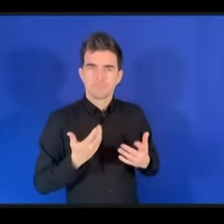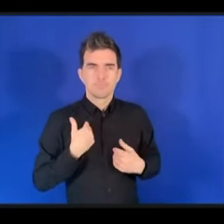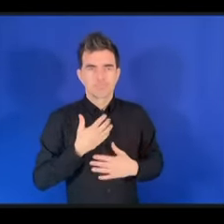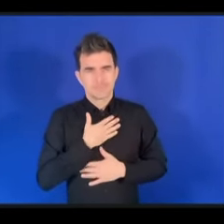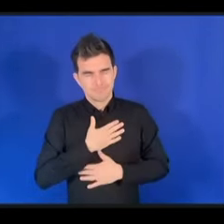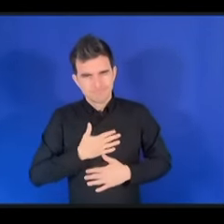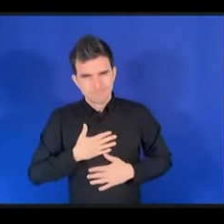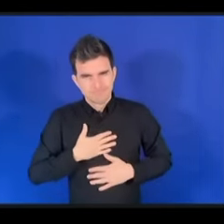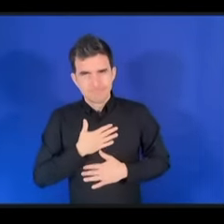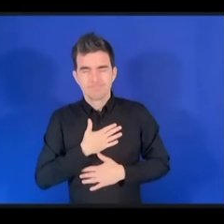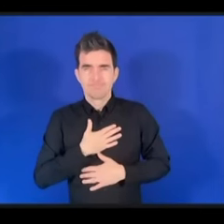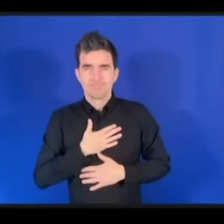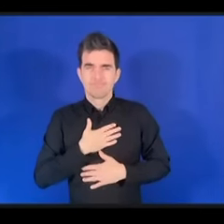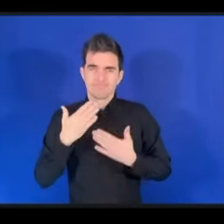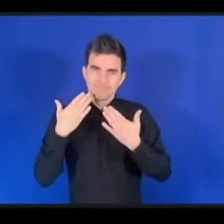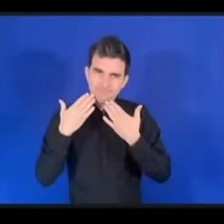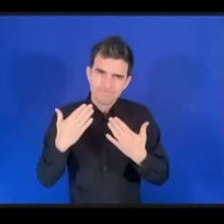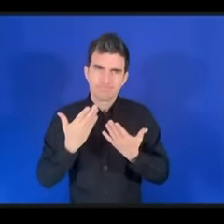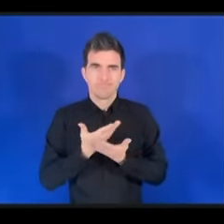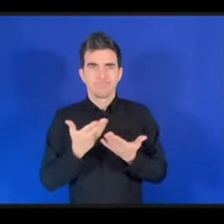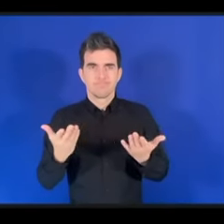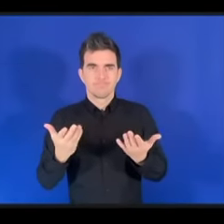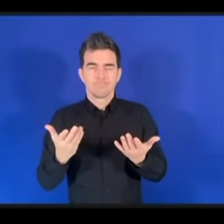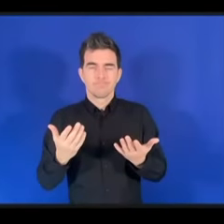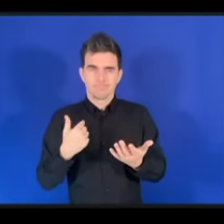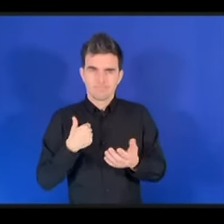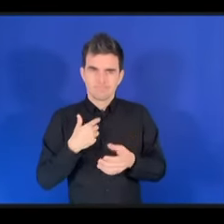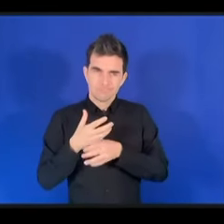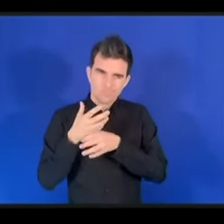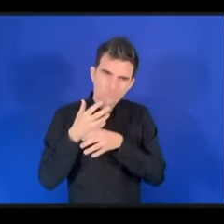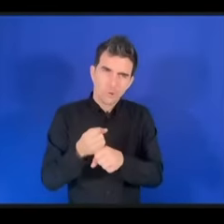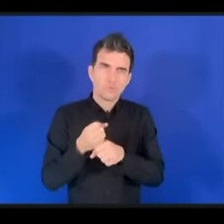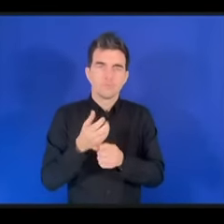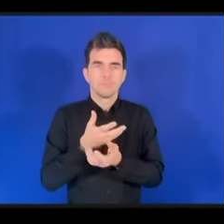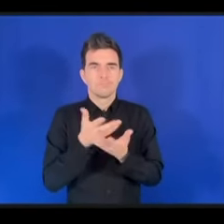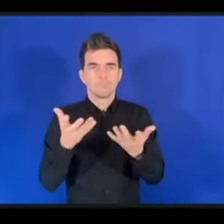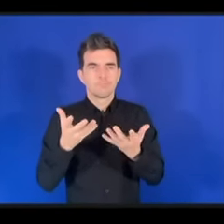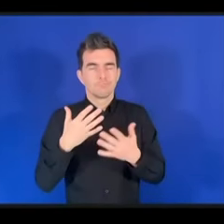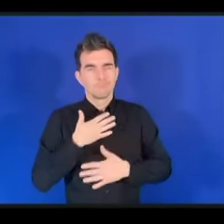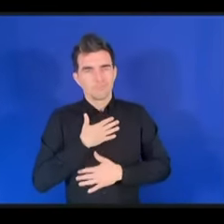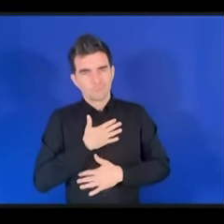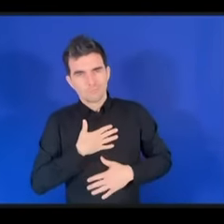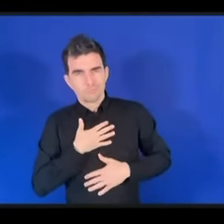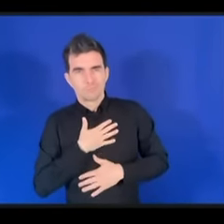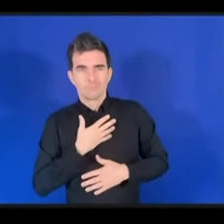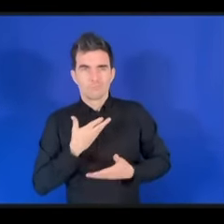with people with whom you do not normally have the opportunity to do so.